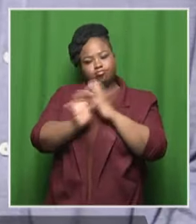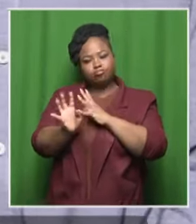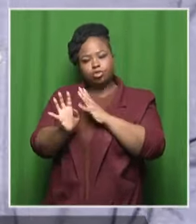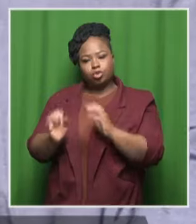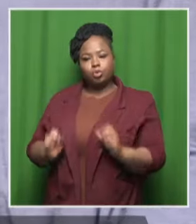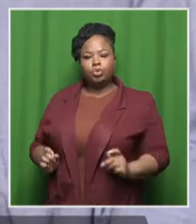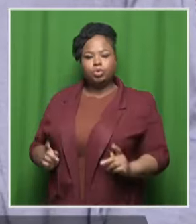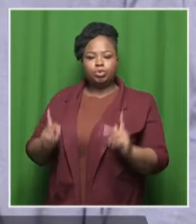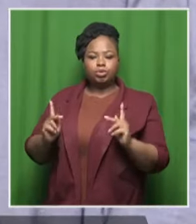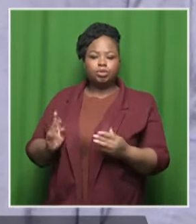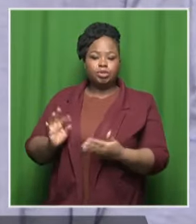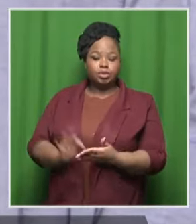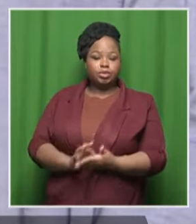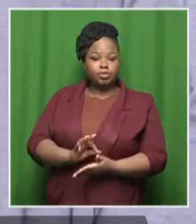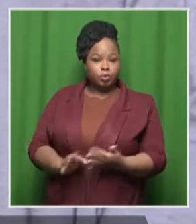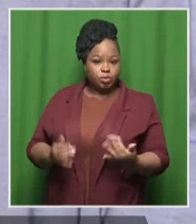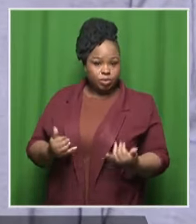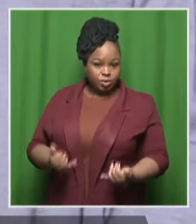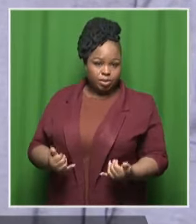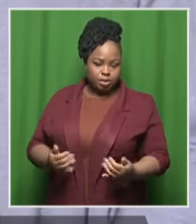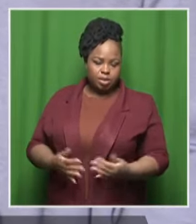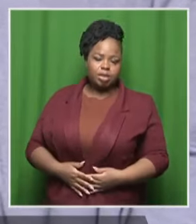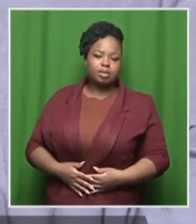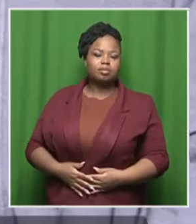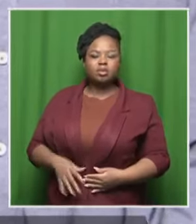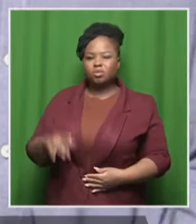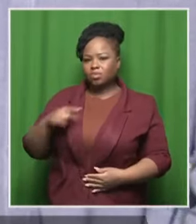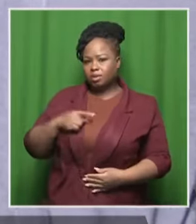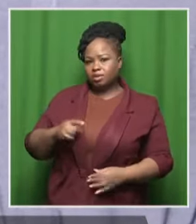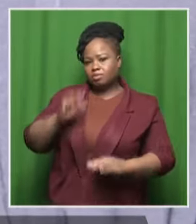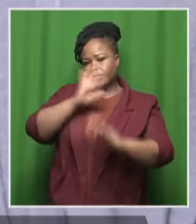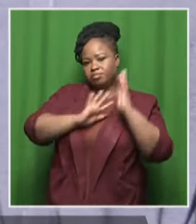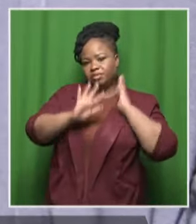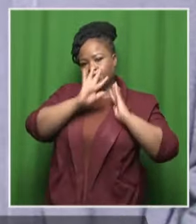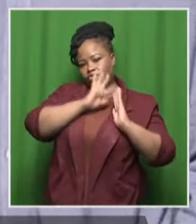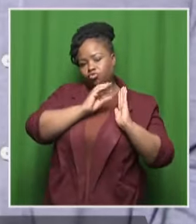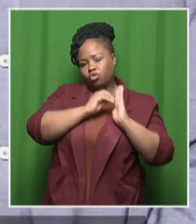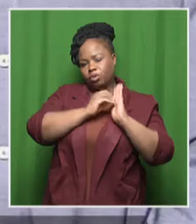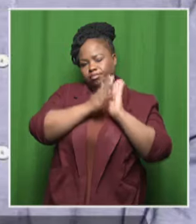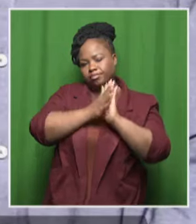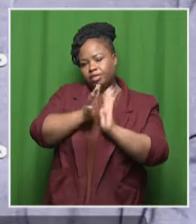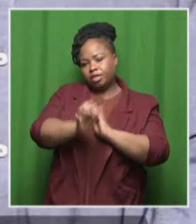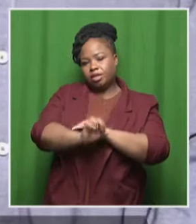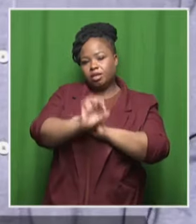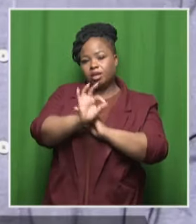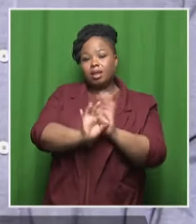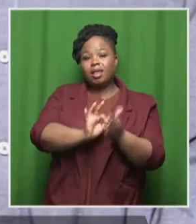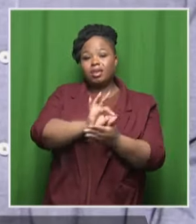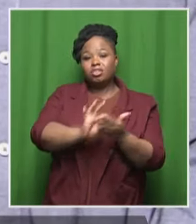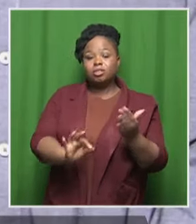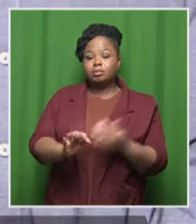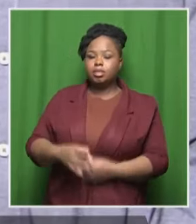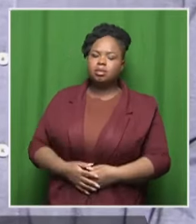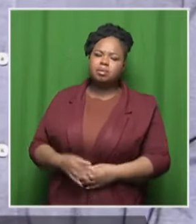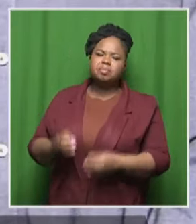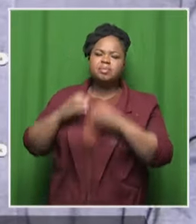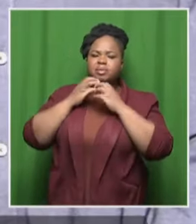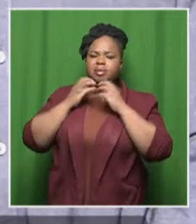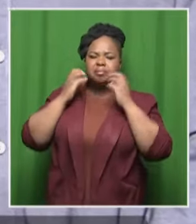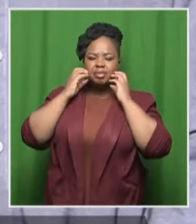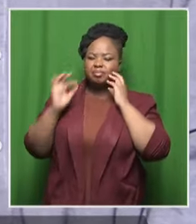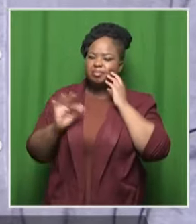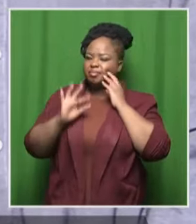to really vote today in what is billed to be very historic elections. So Mozambique, one of the very few countries in